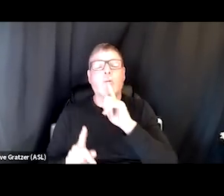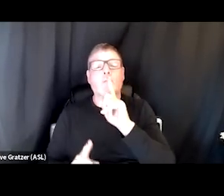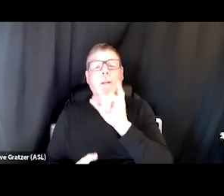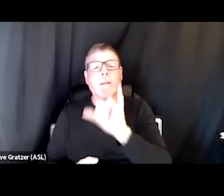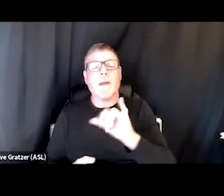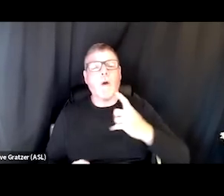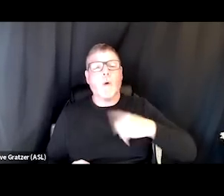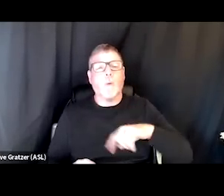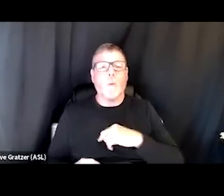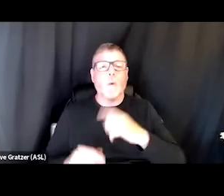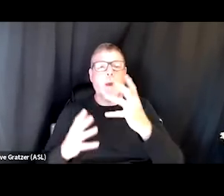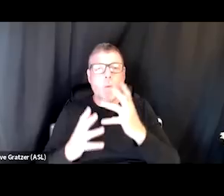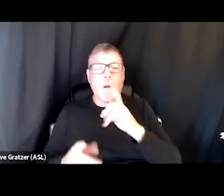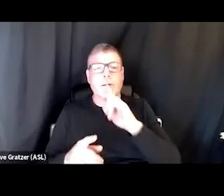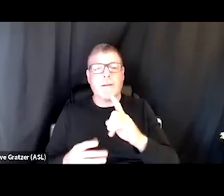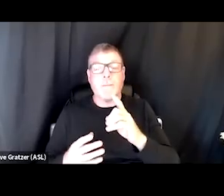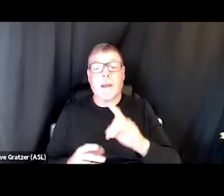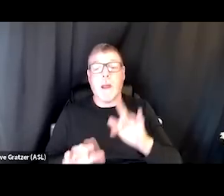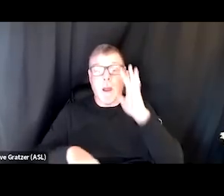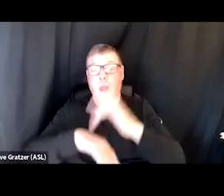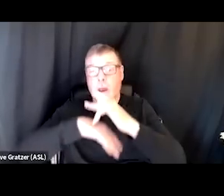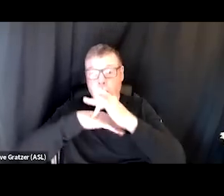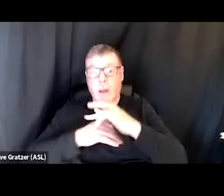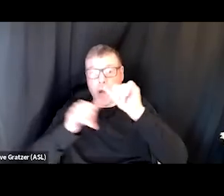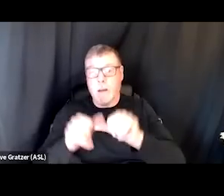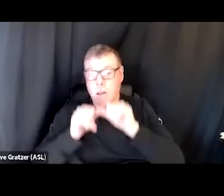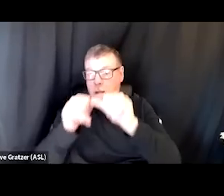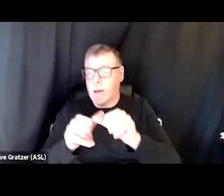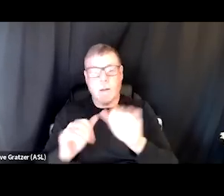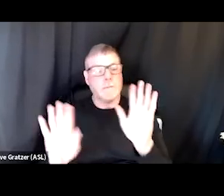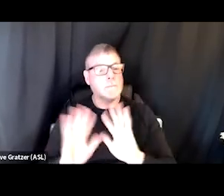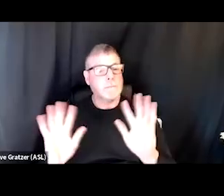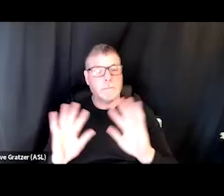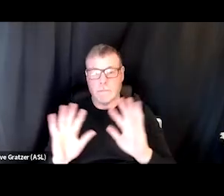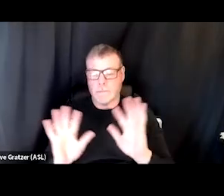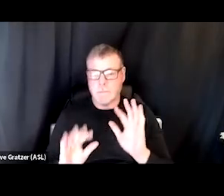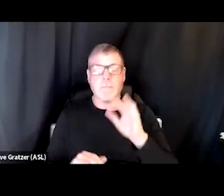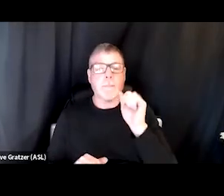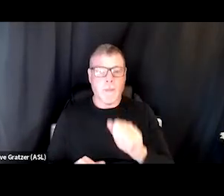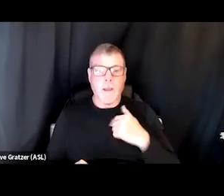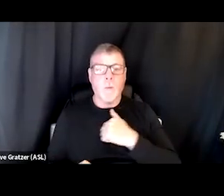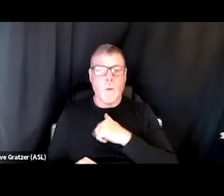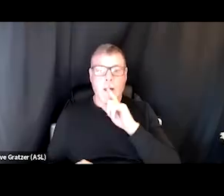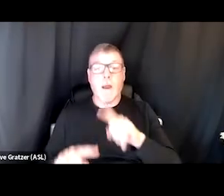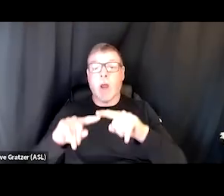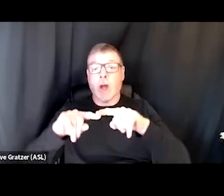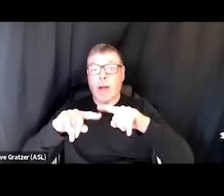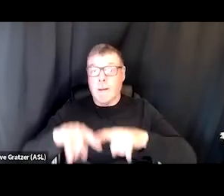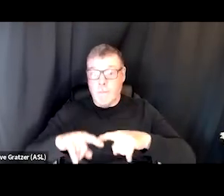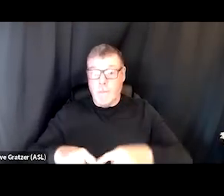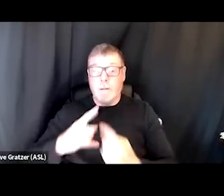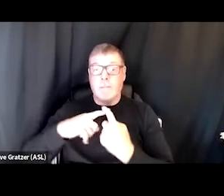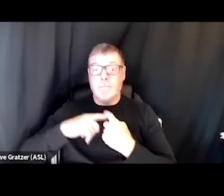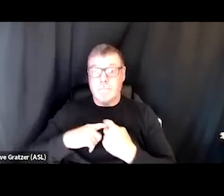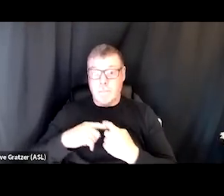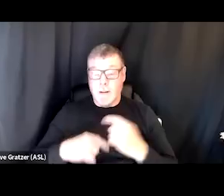we want to be instruments of not perpetuating that trauma. And so that must mean that we are dependable, that